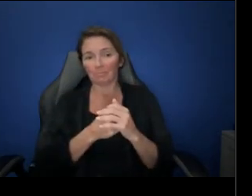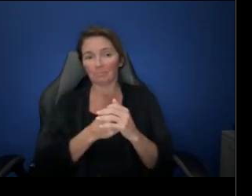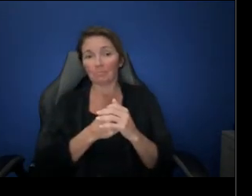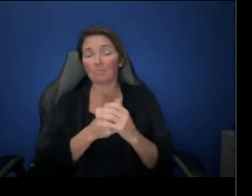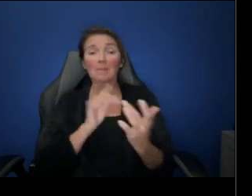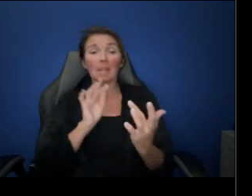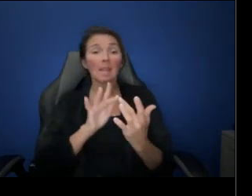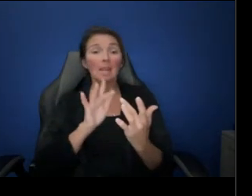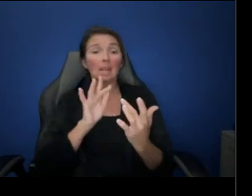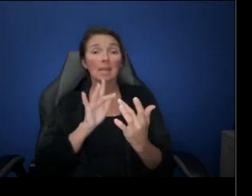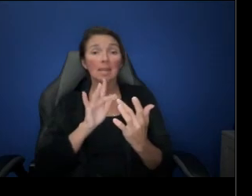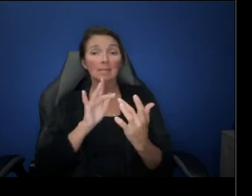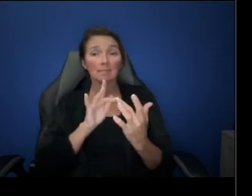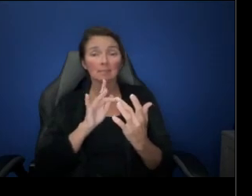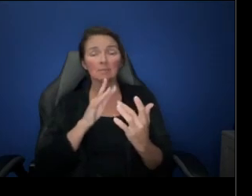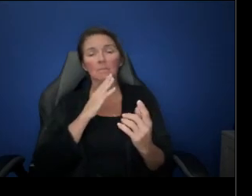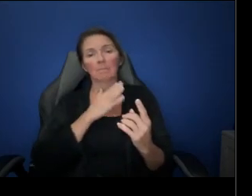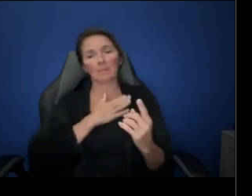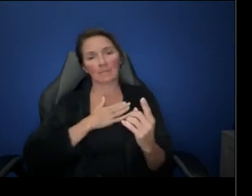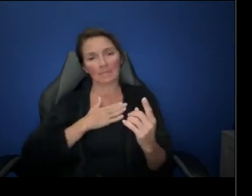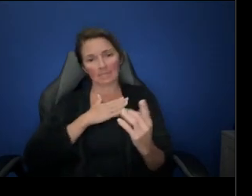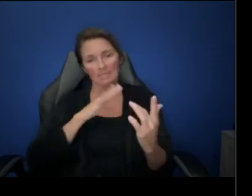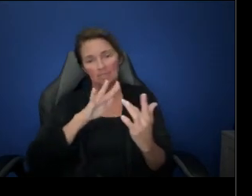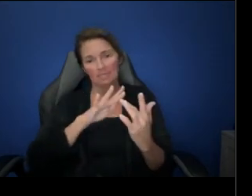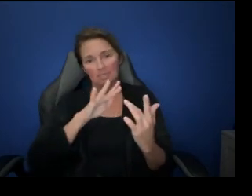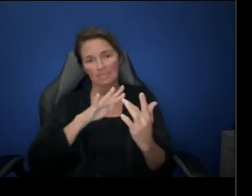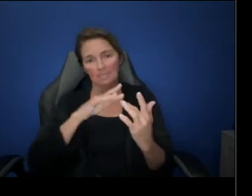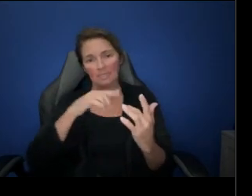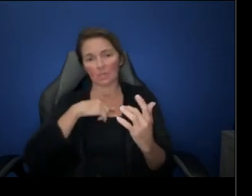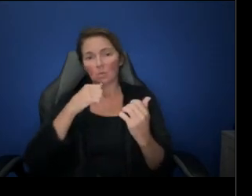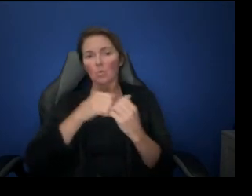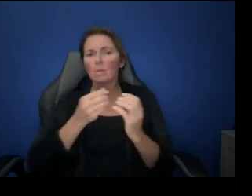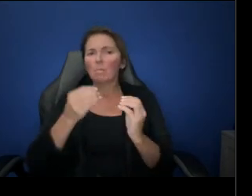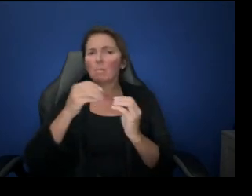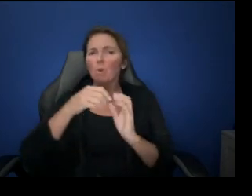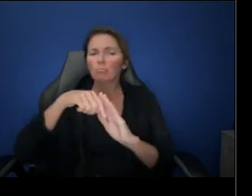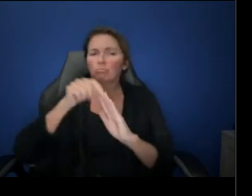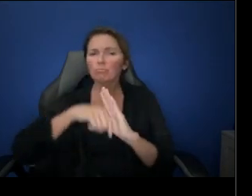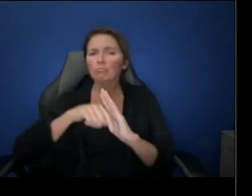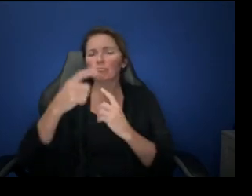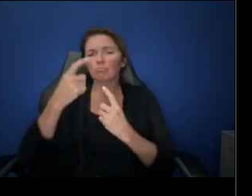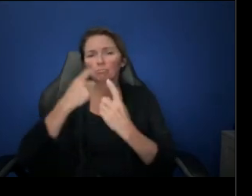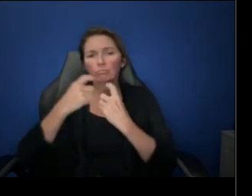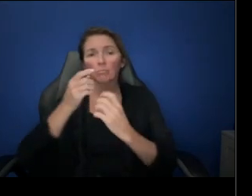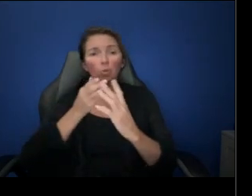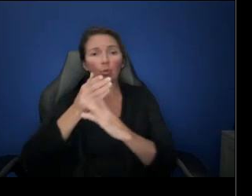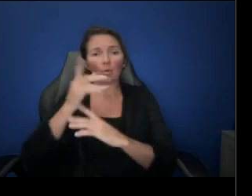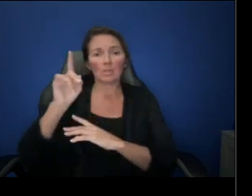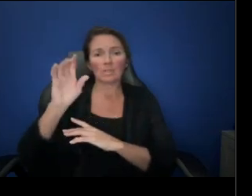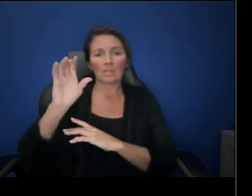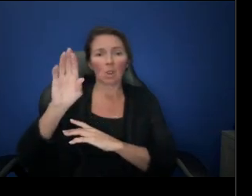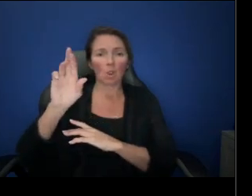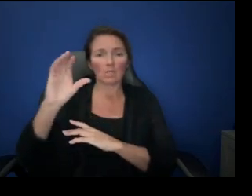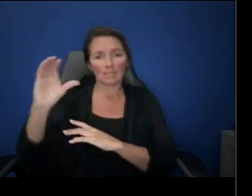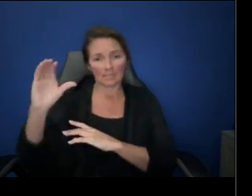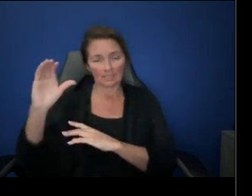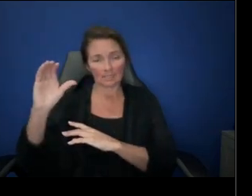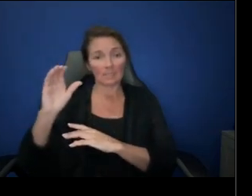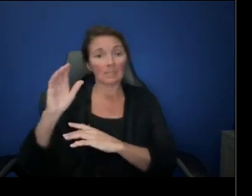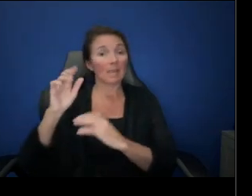Contacts. Please contact us with further questions via the DCRC